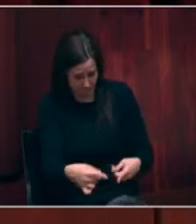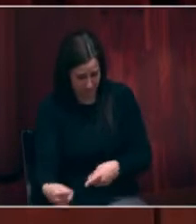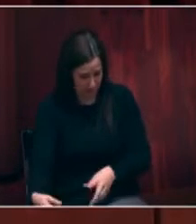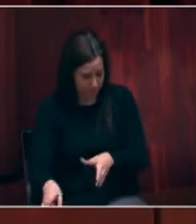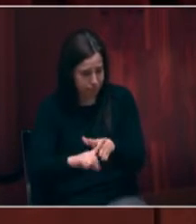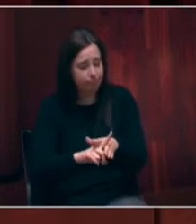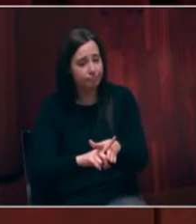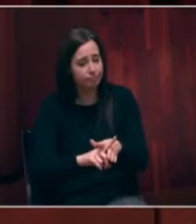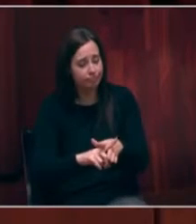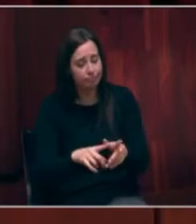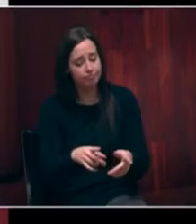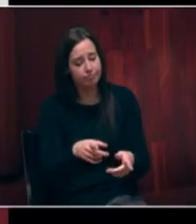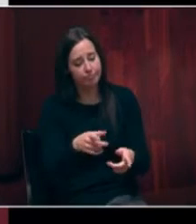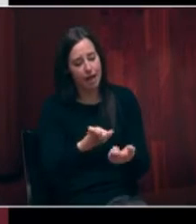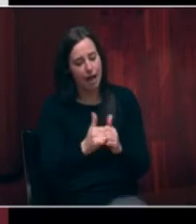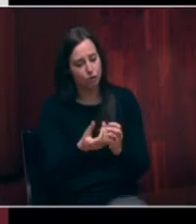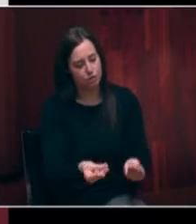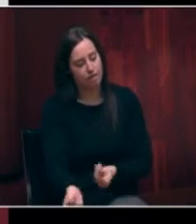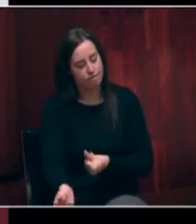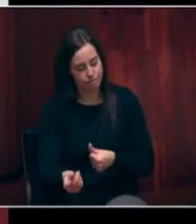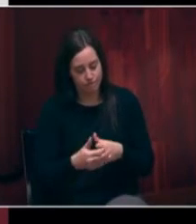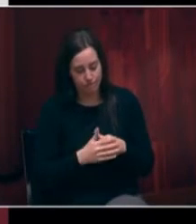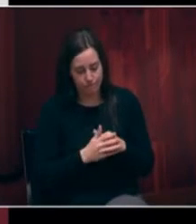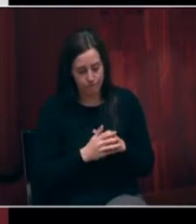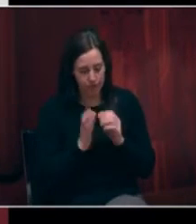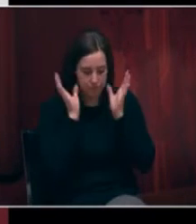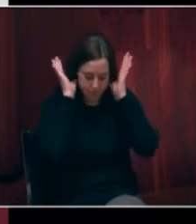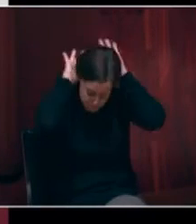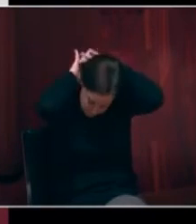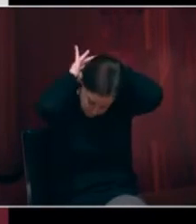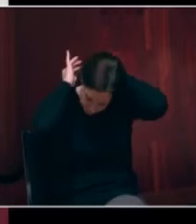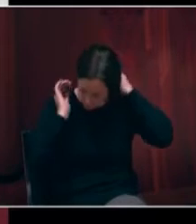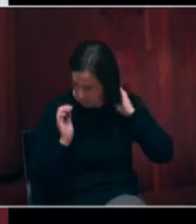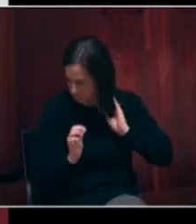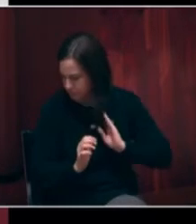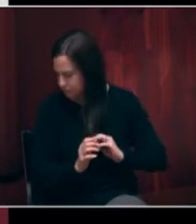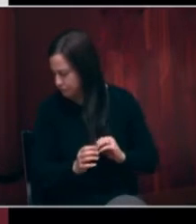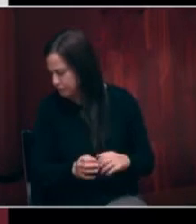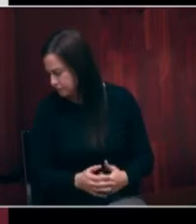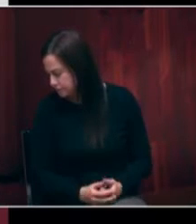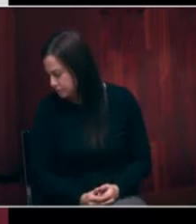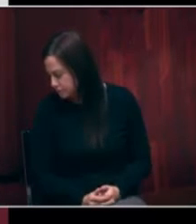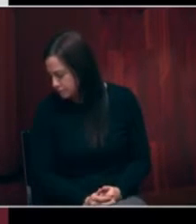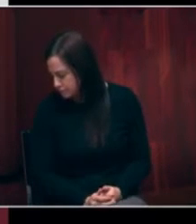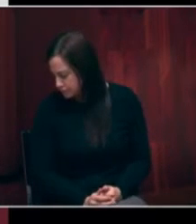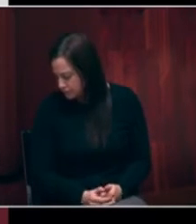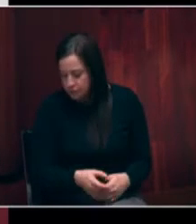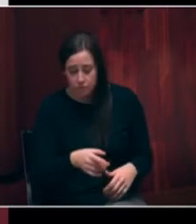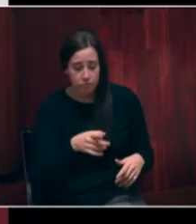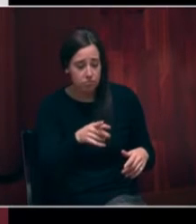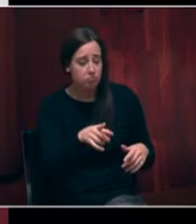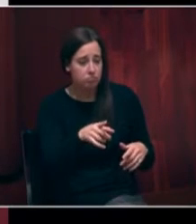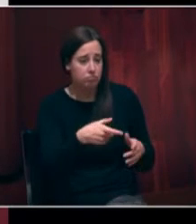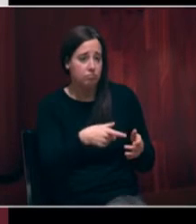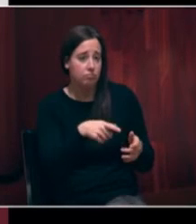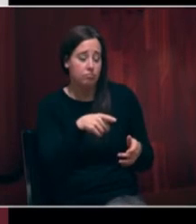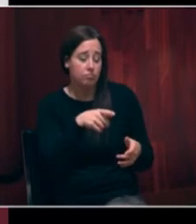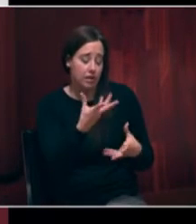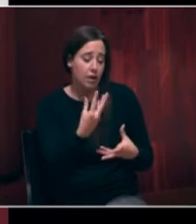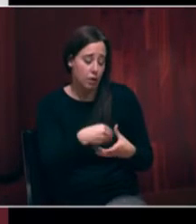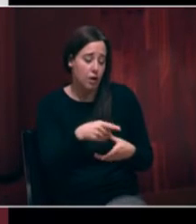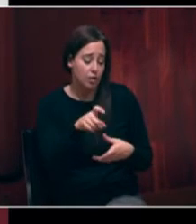Some additional things to consider within agencies when it comes to implementation, of course, are you need somebody to lead the charge within your agencies. And again, I